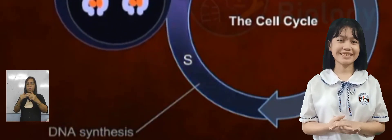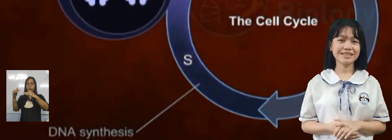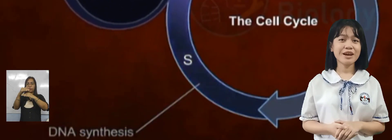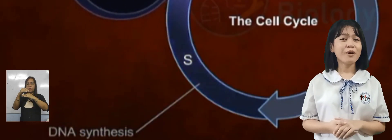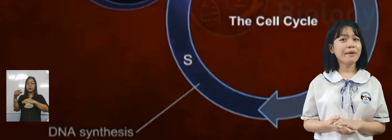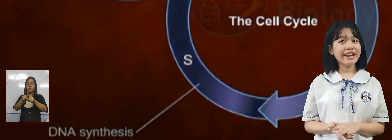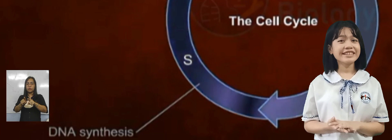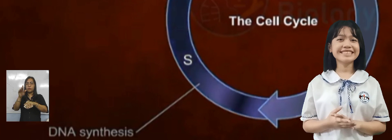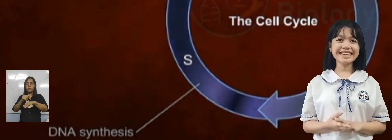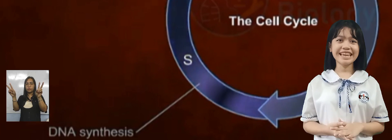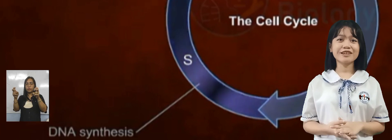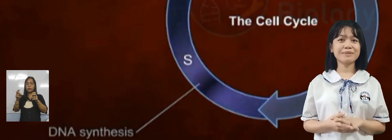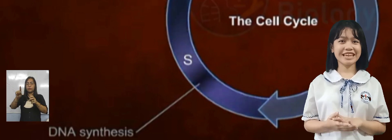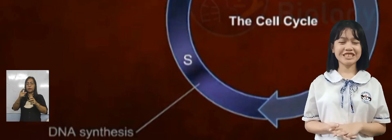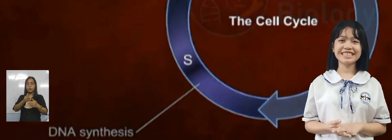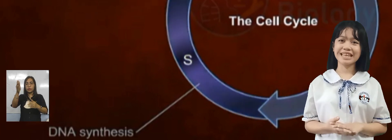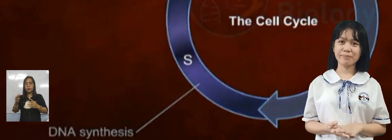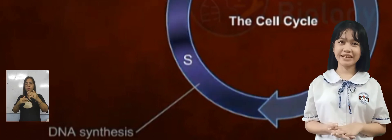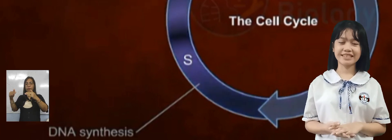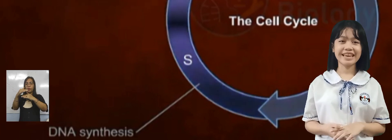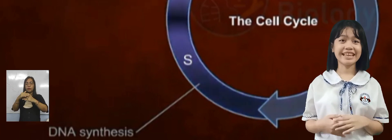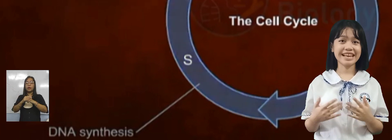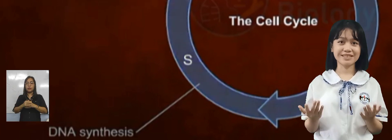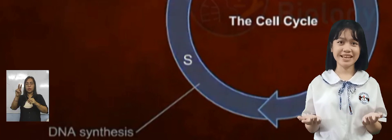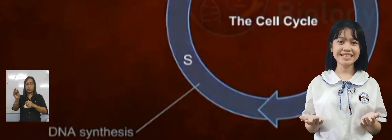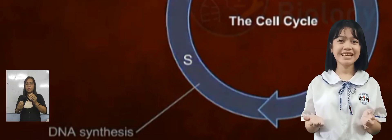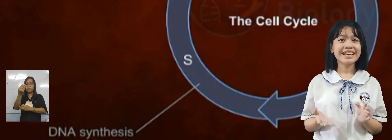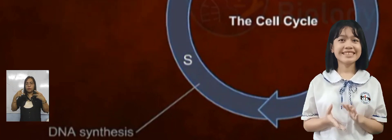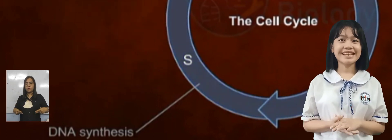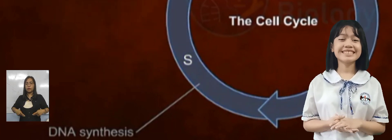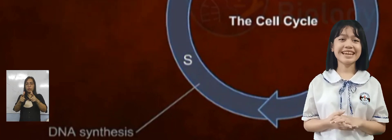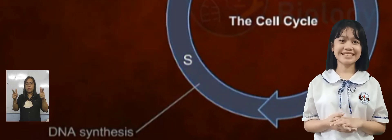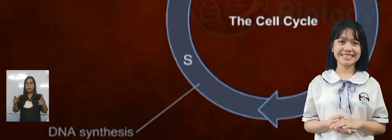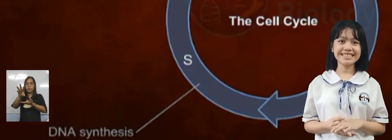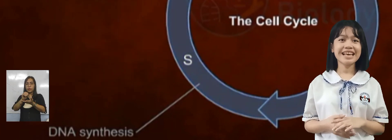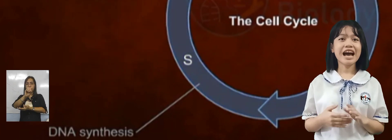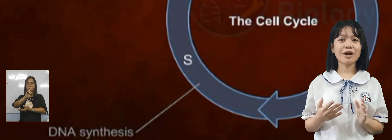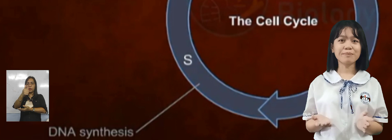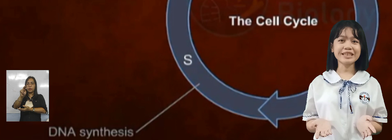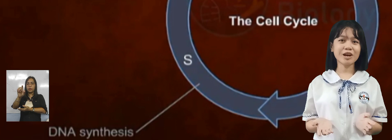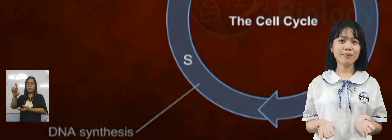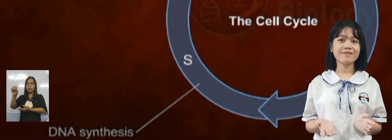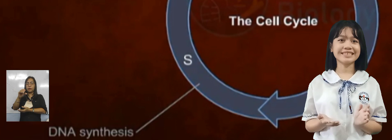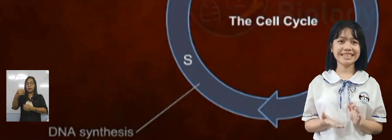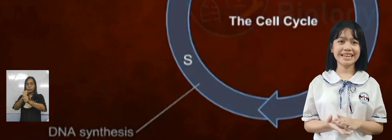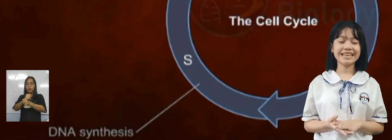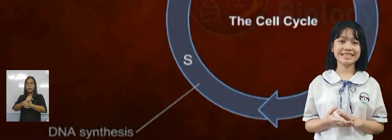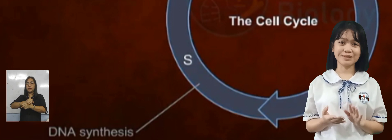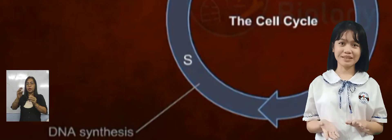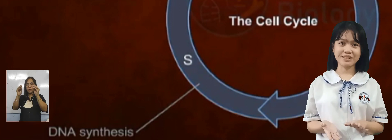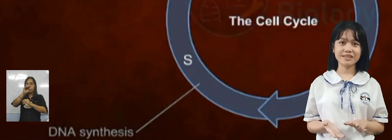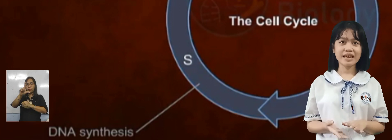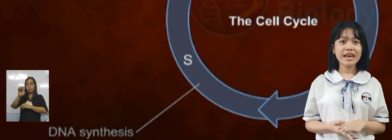S phase, where DNA replication is happening. At S phase, the cell synthesizes a complete copy of the DNA